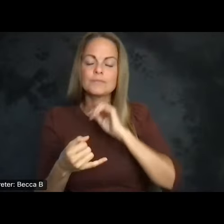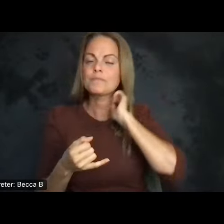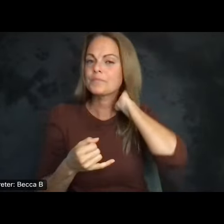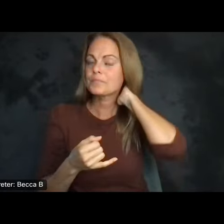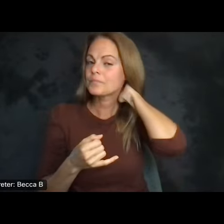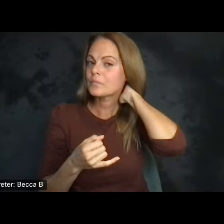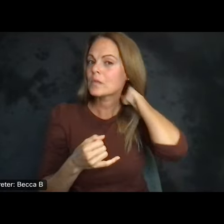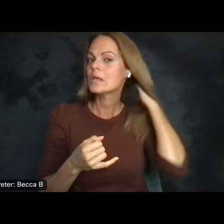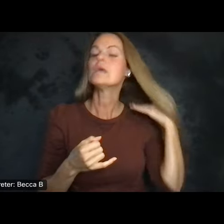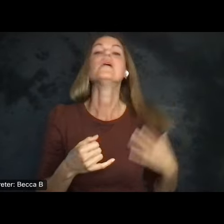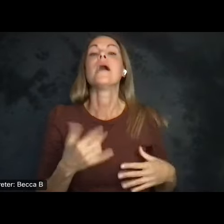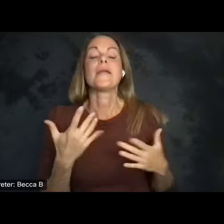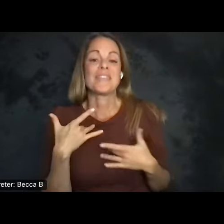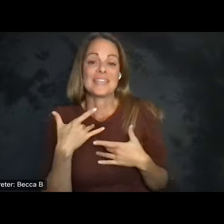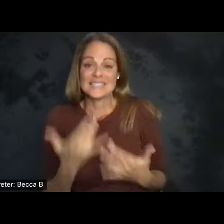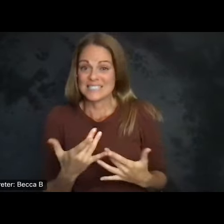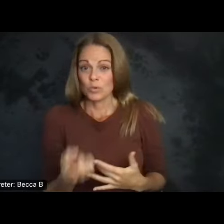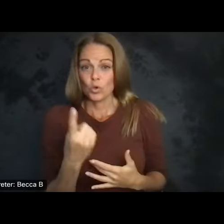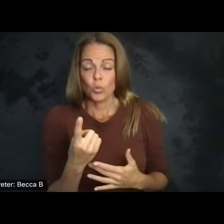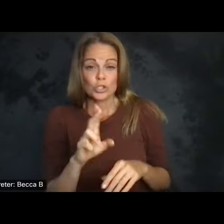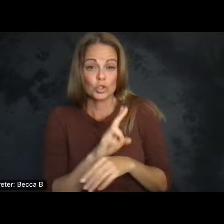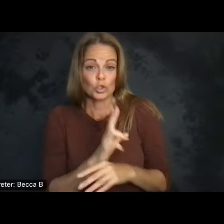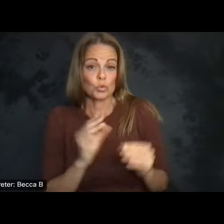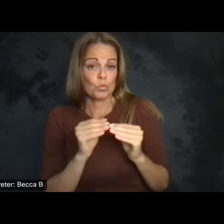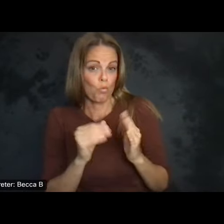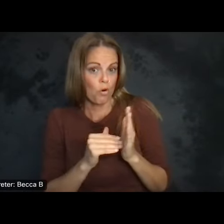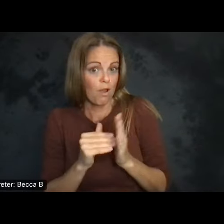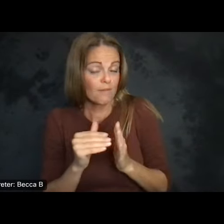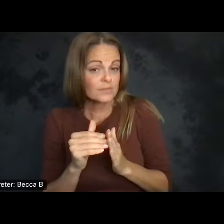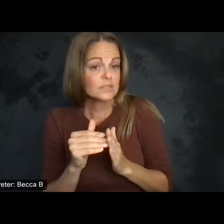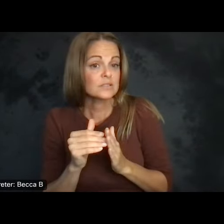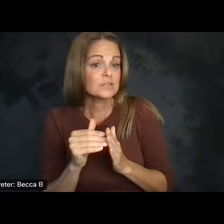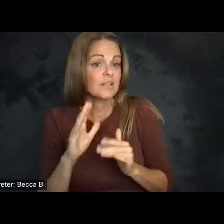is there typical ones on the list that you use more consistently?